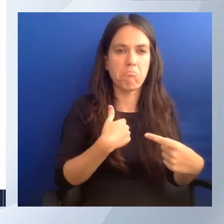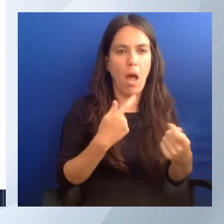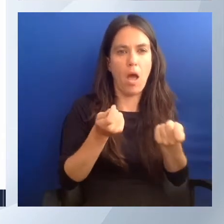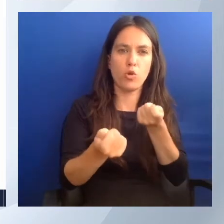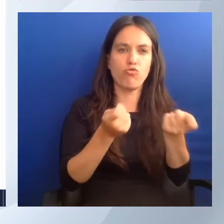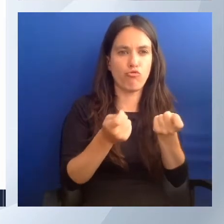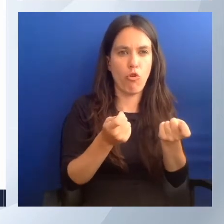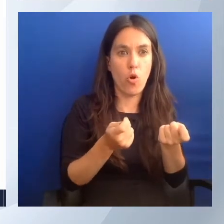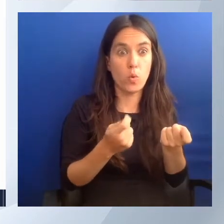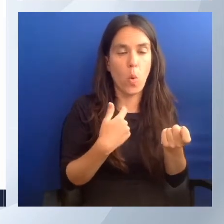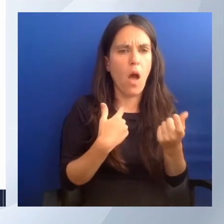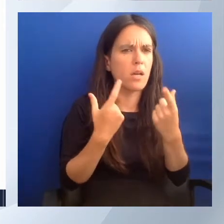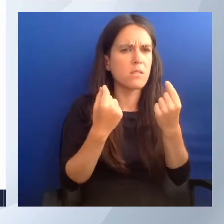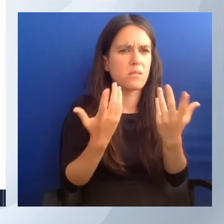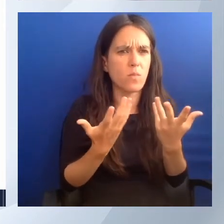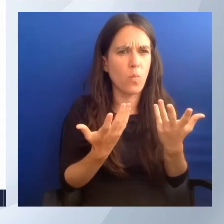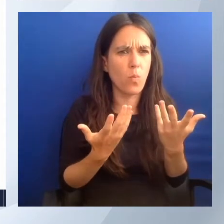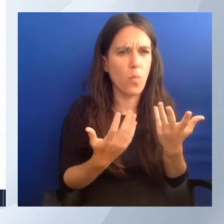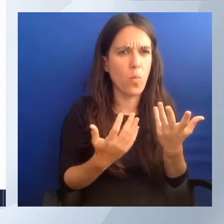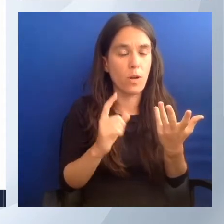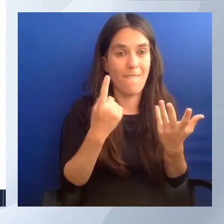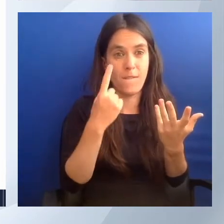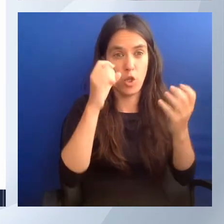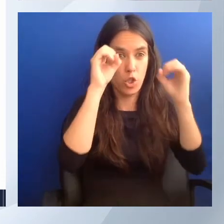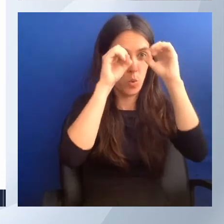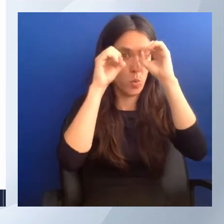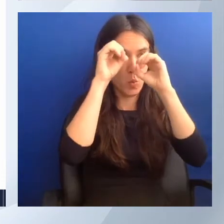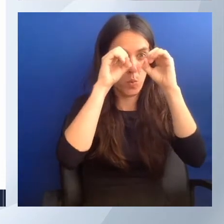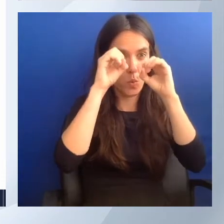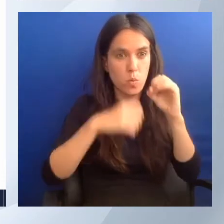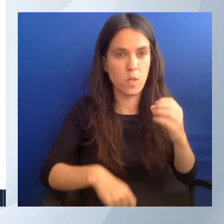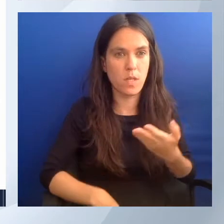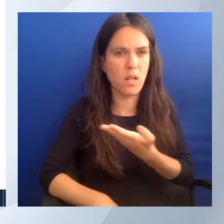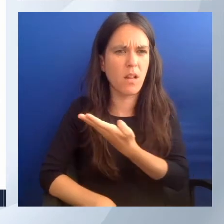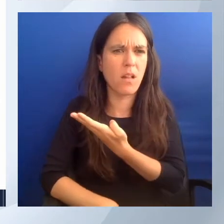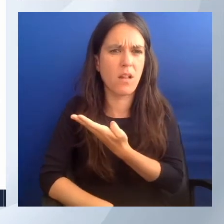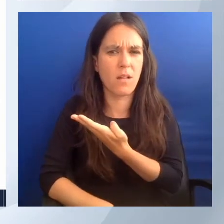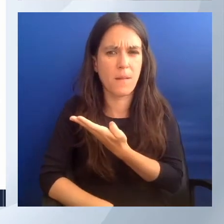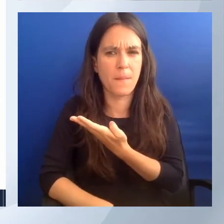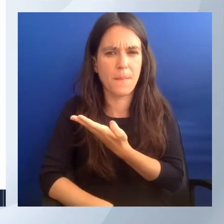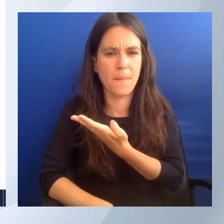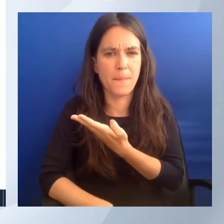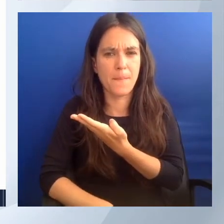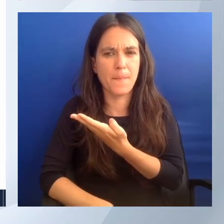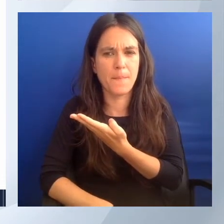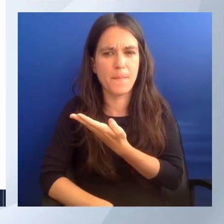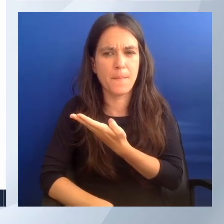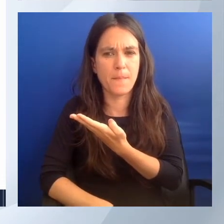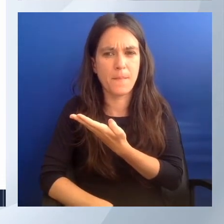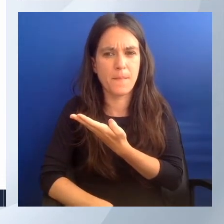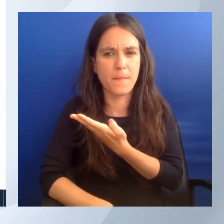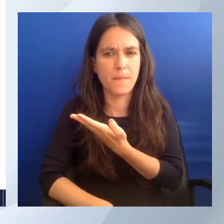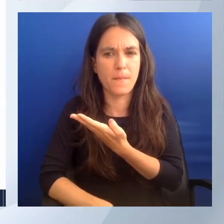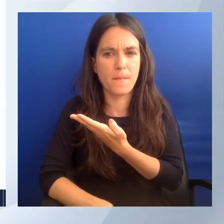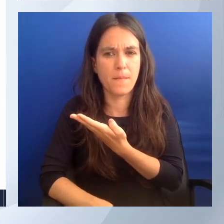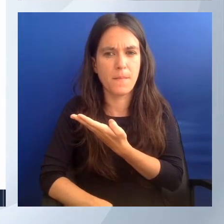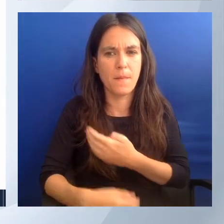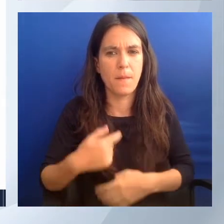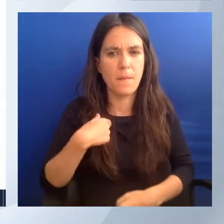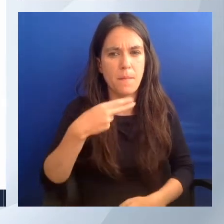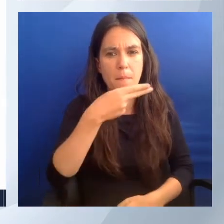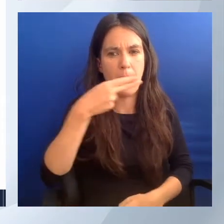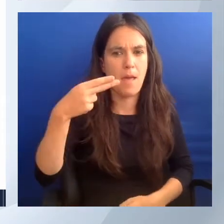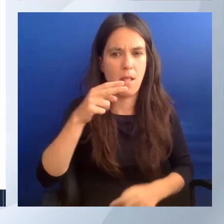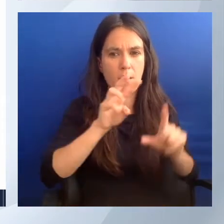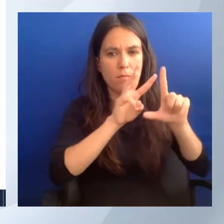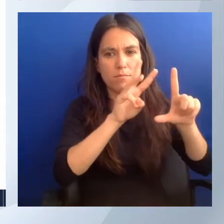I did is if I go down here, what you can see is I can go to custom domain. I didn't